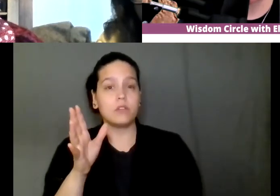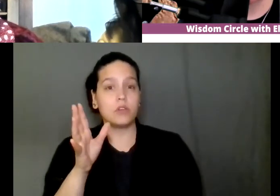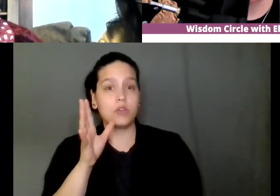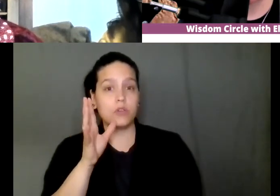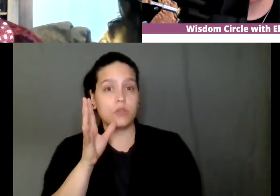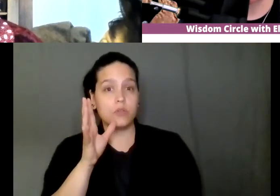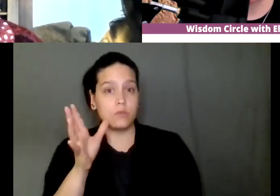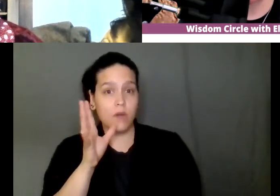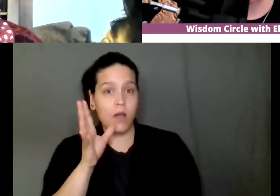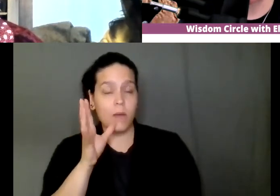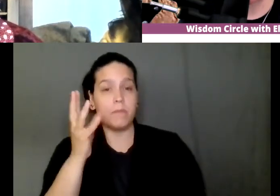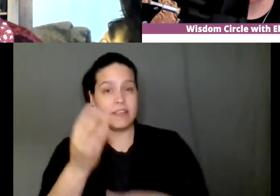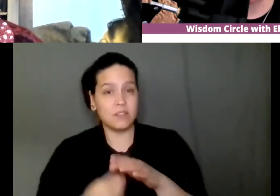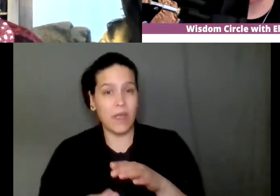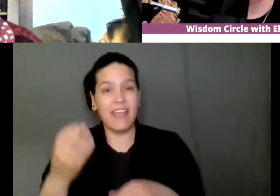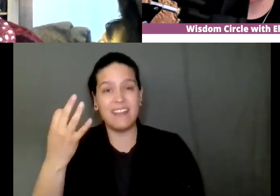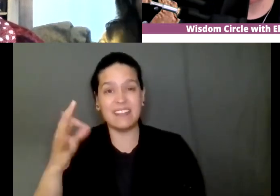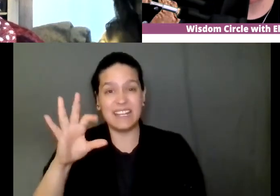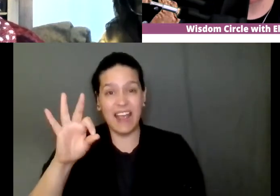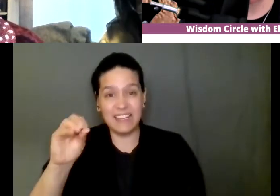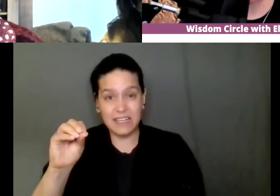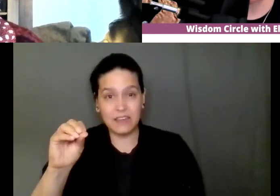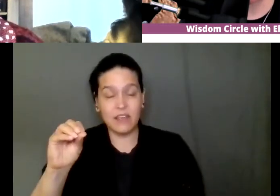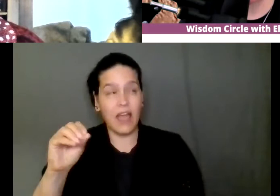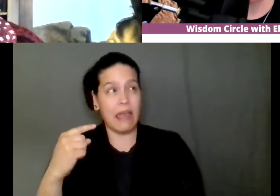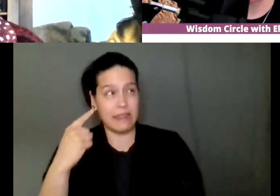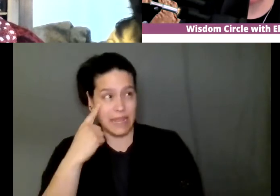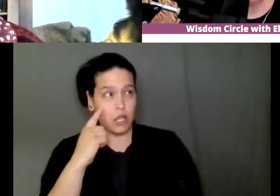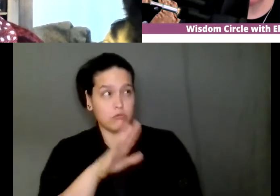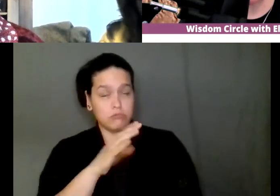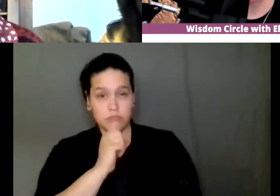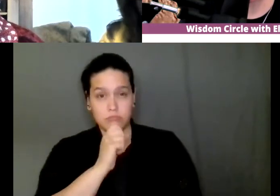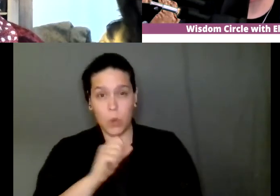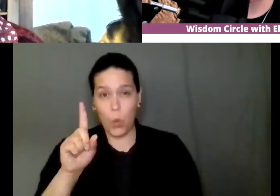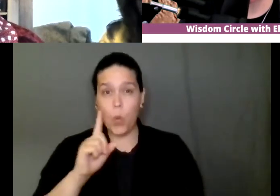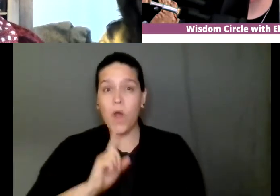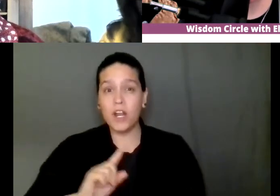Grandma passed away at 103, I believe.